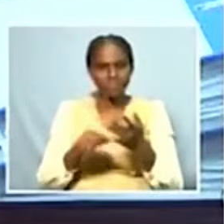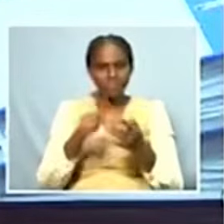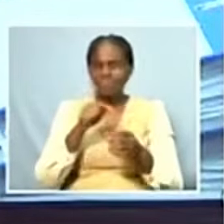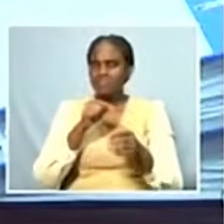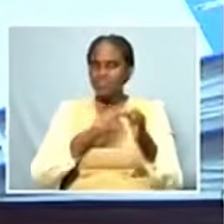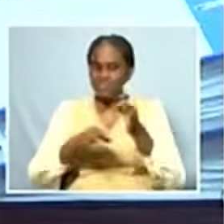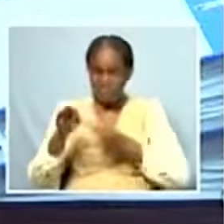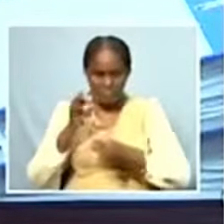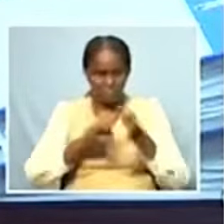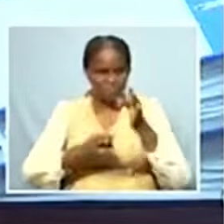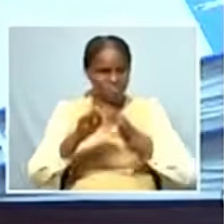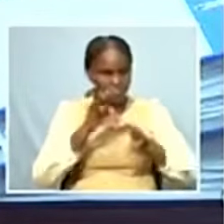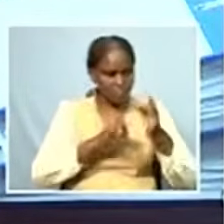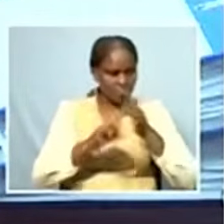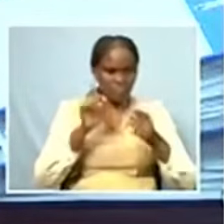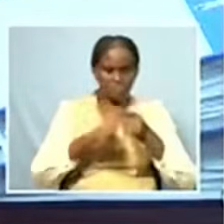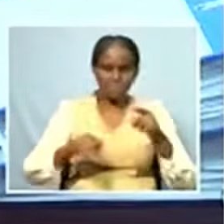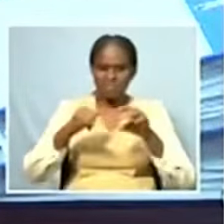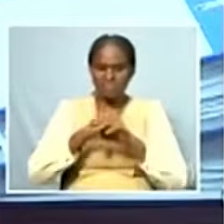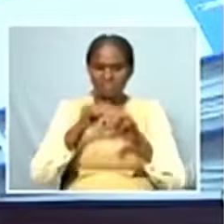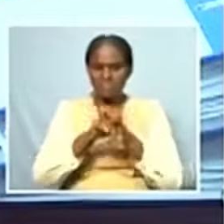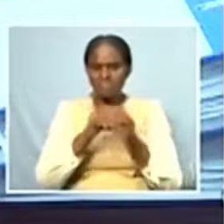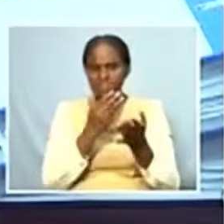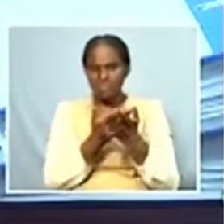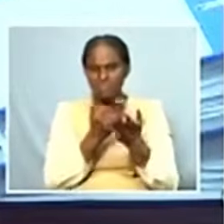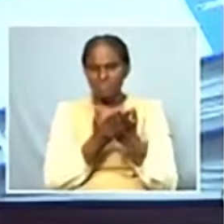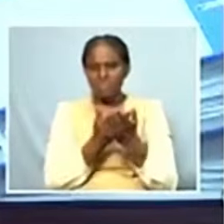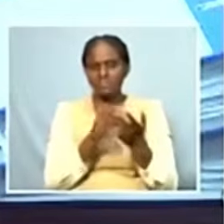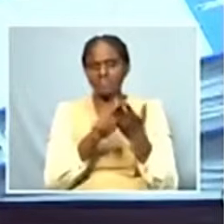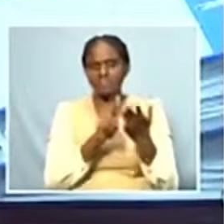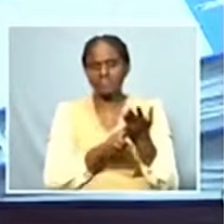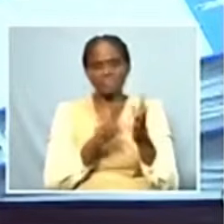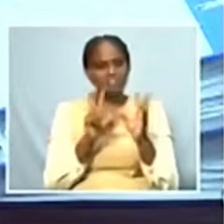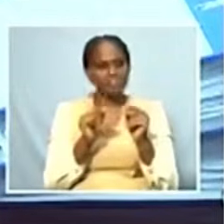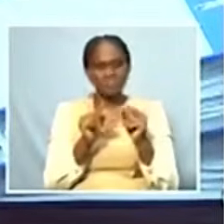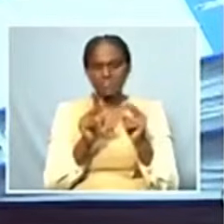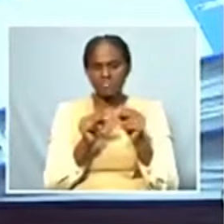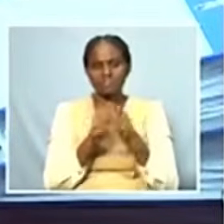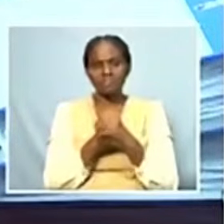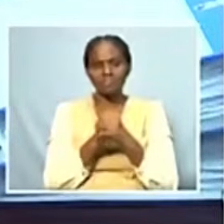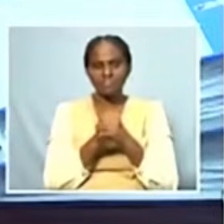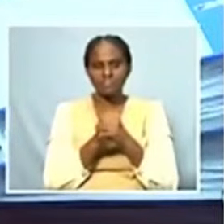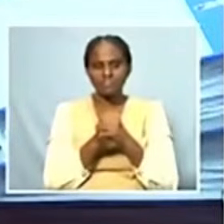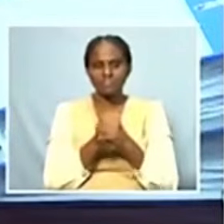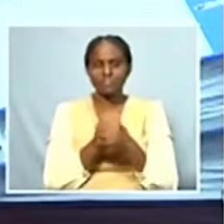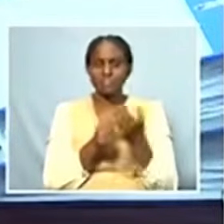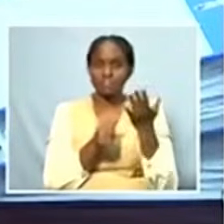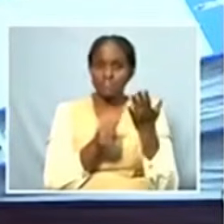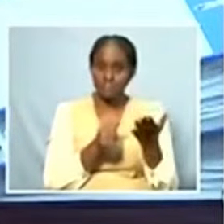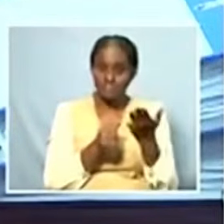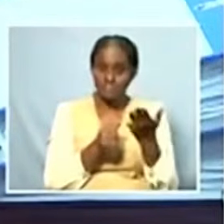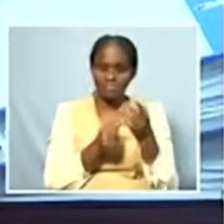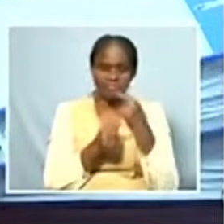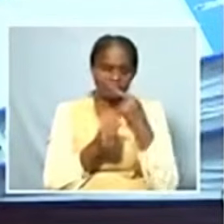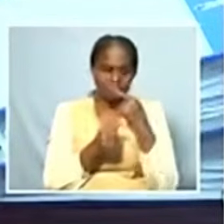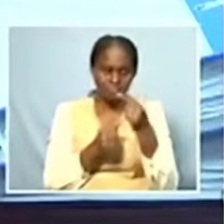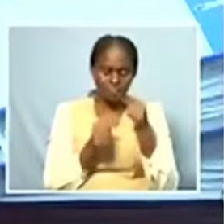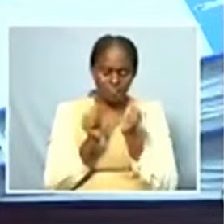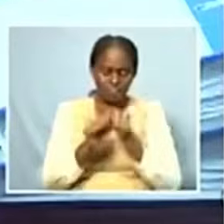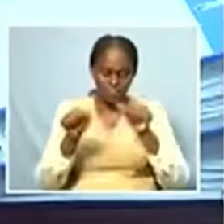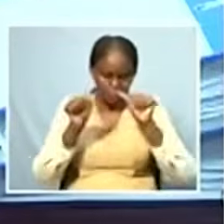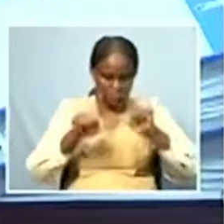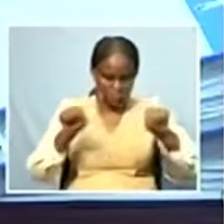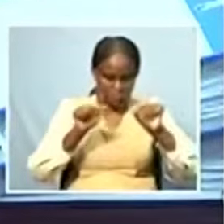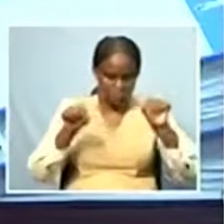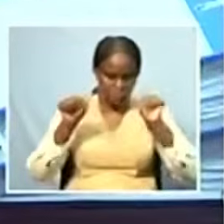labor to engage on such a report. It's in terms of audit